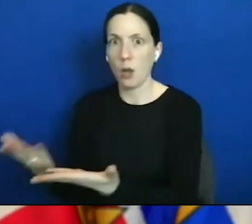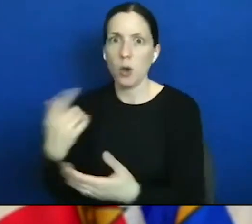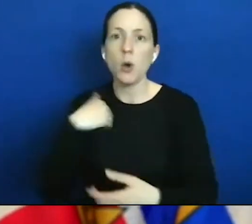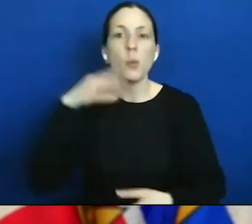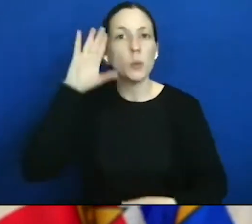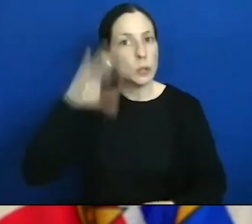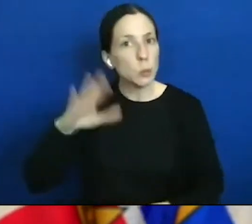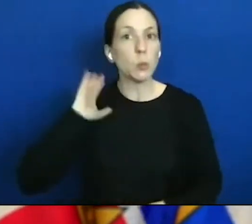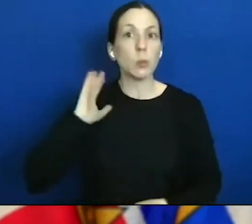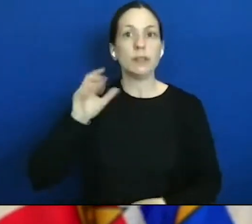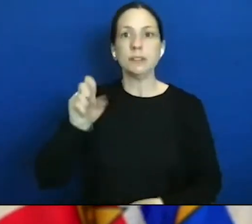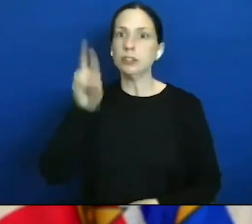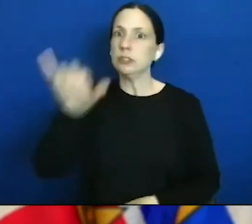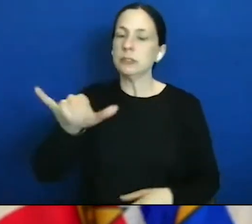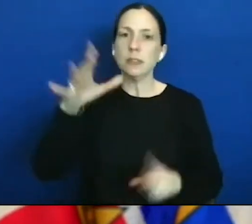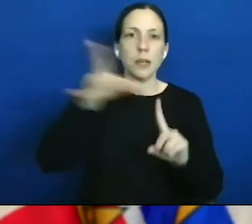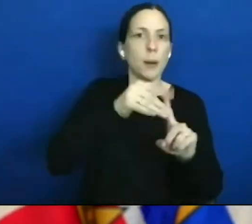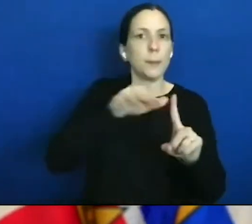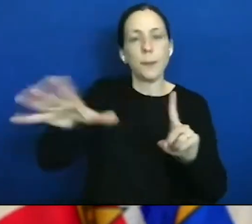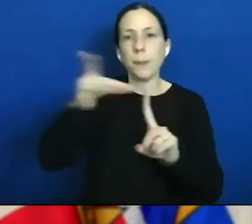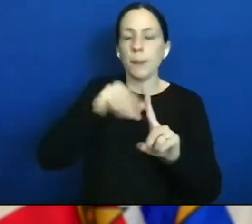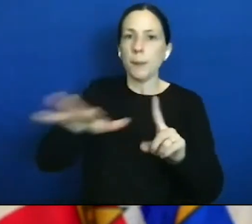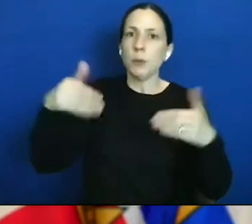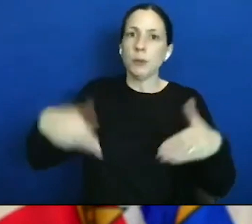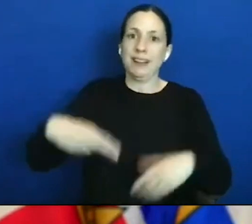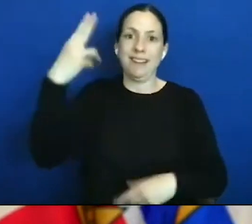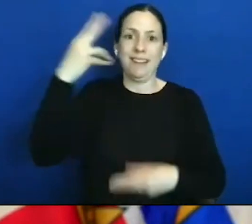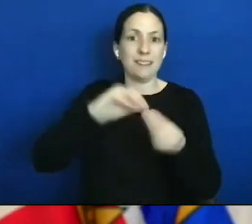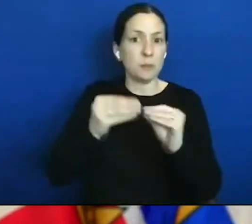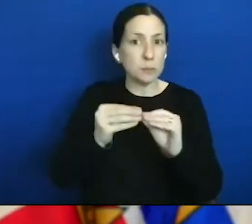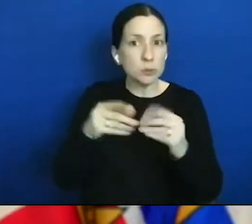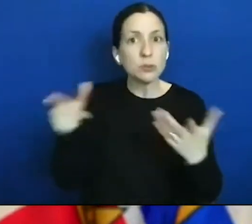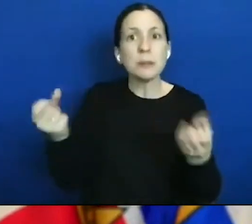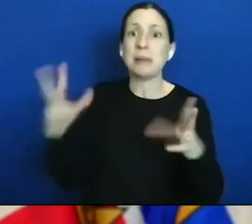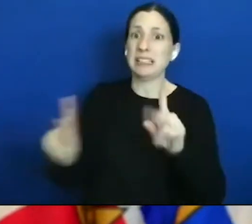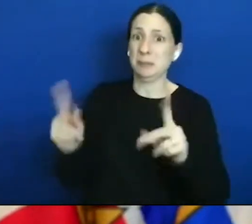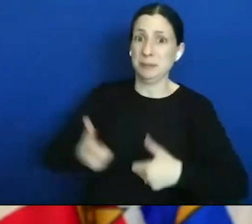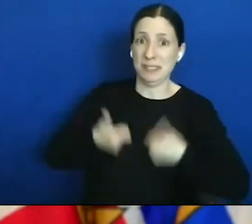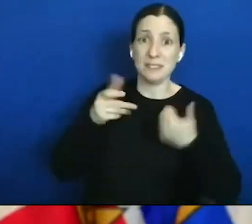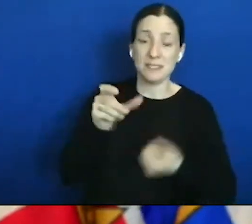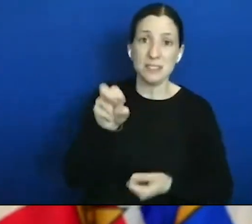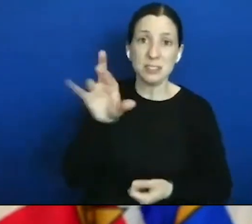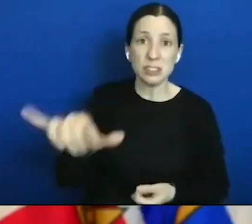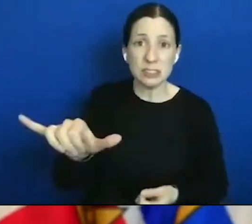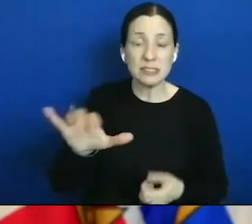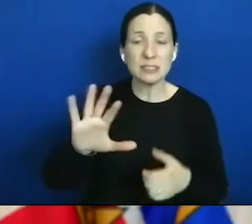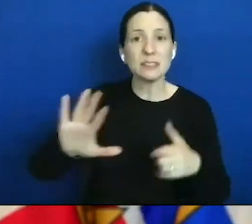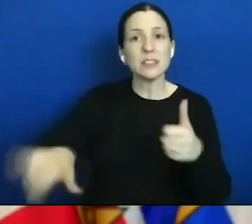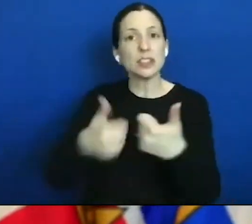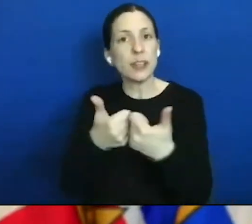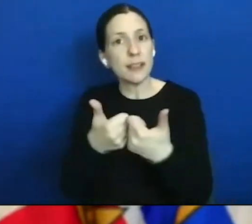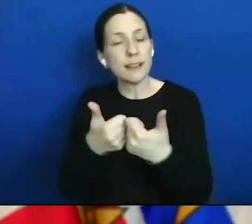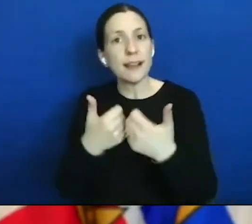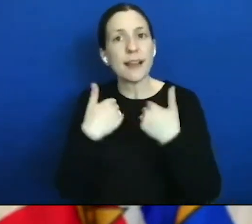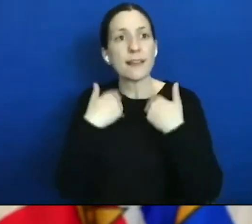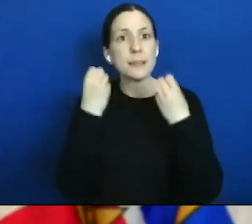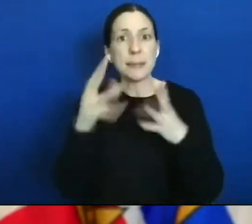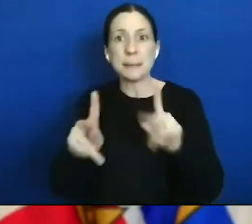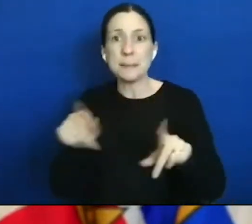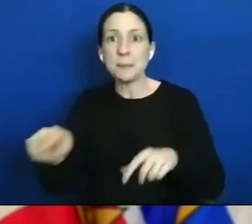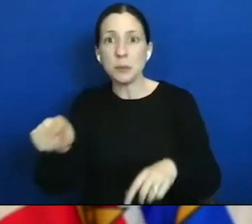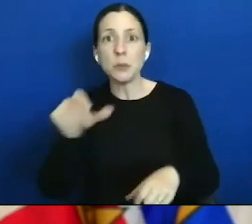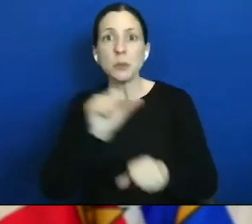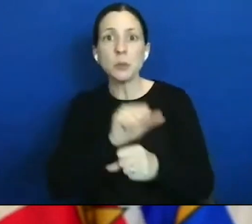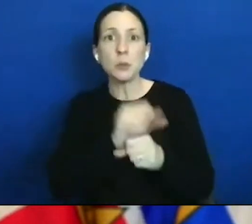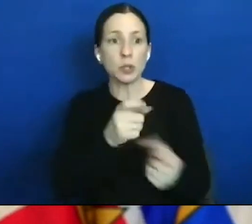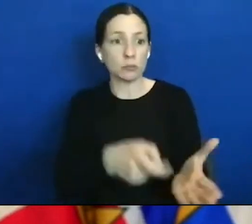a lot of transmission. It's a highly populous area, challenging because of the way there was a lot of people who worked